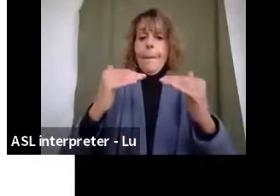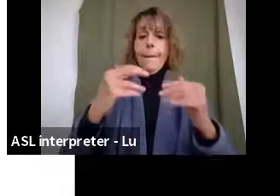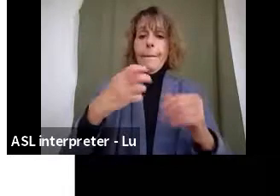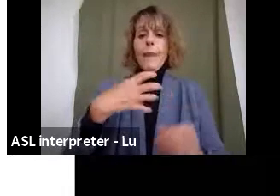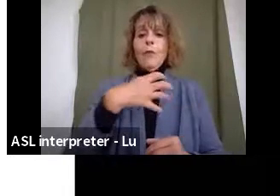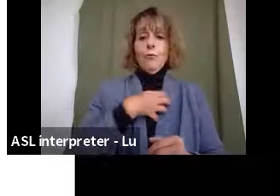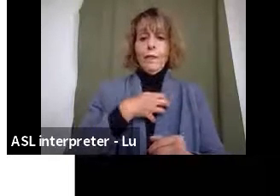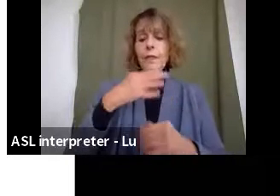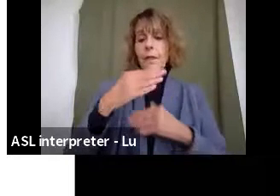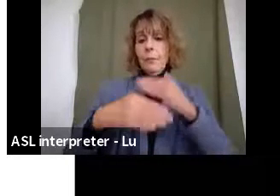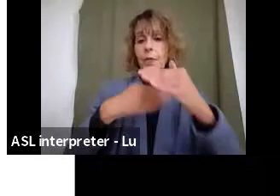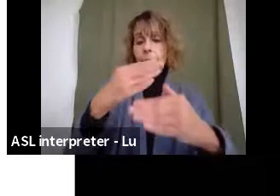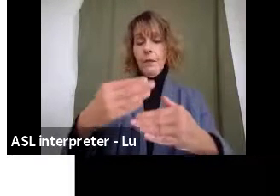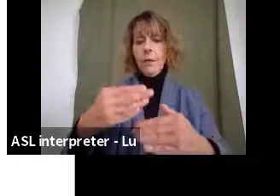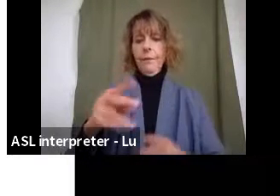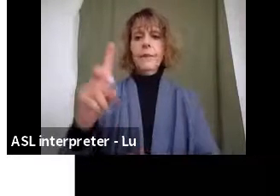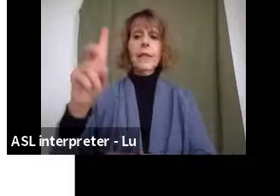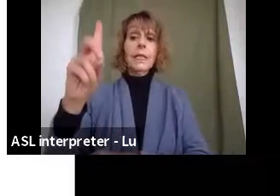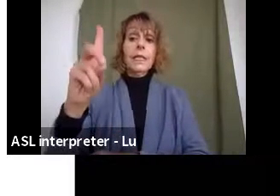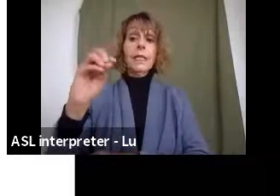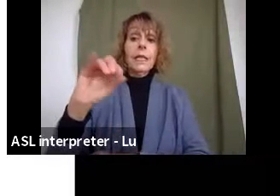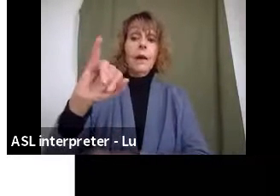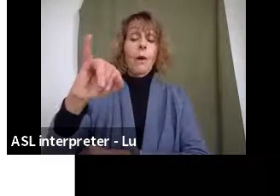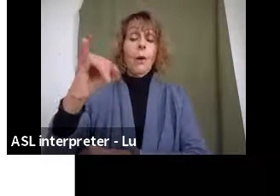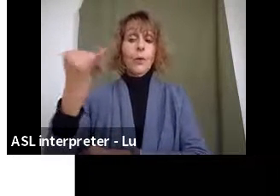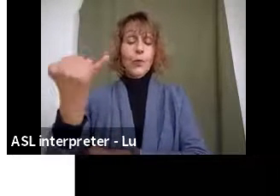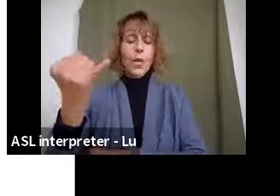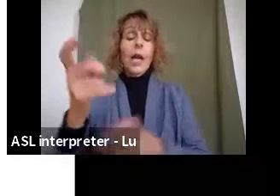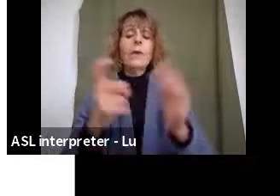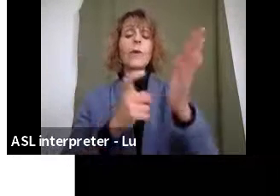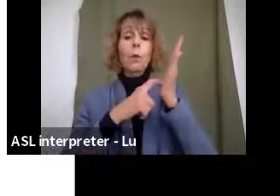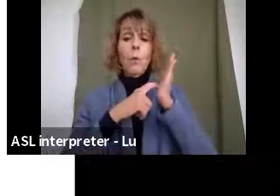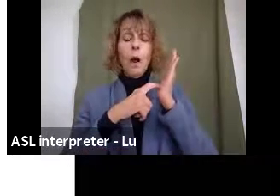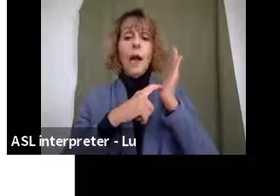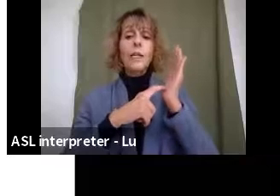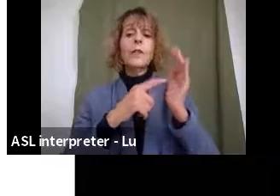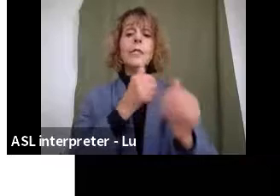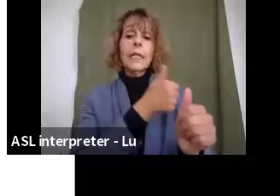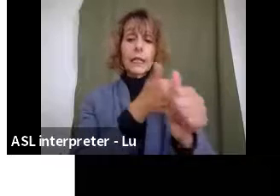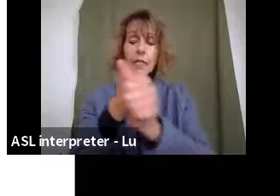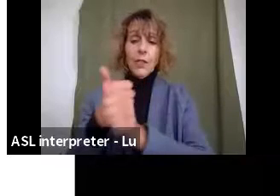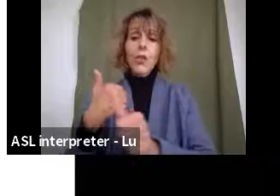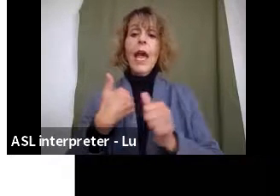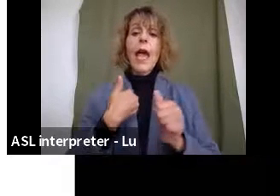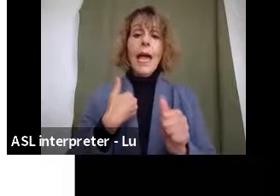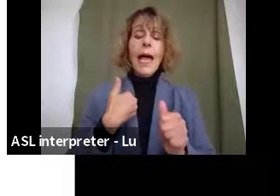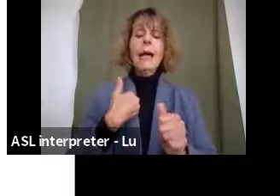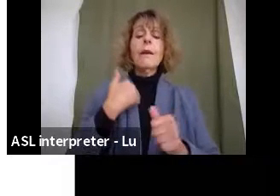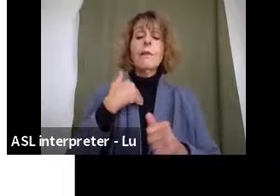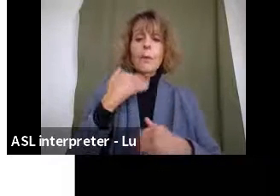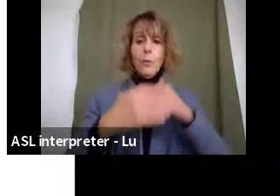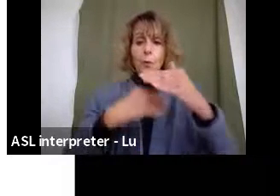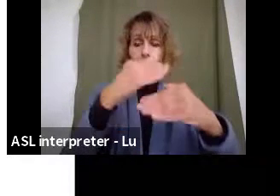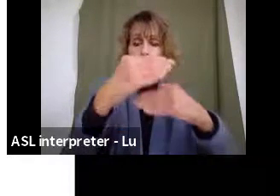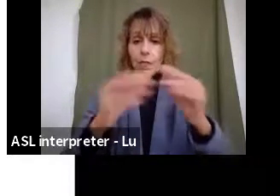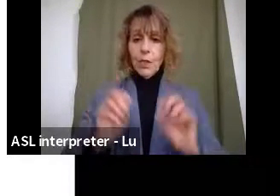taken care of within the business of the nonprofit organization. You are supposed to